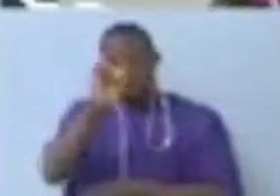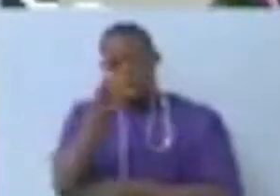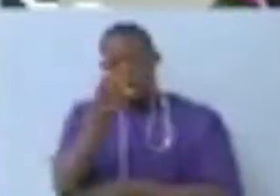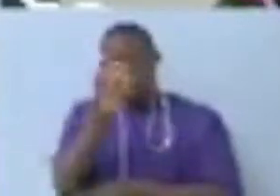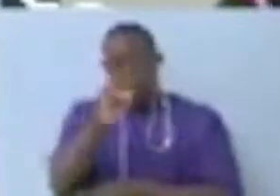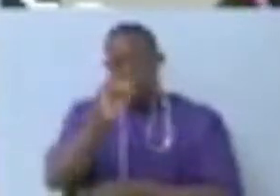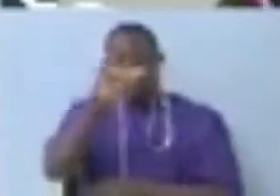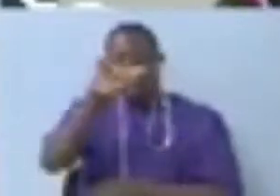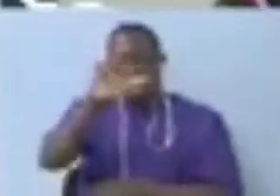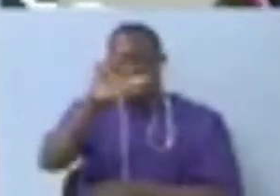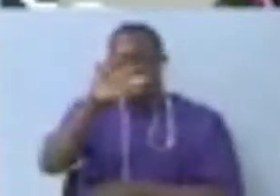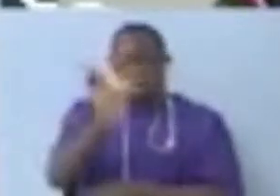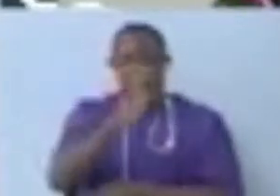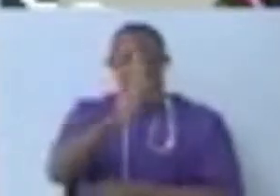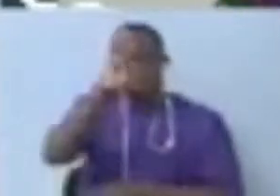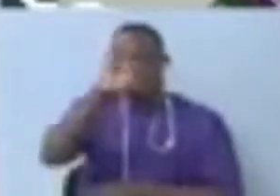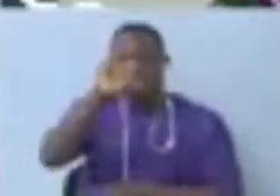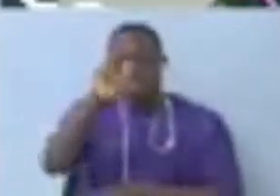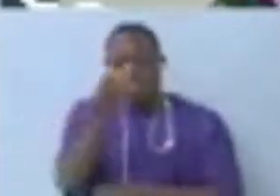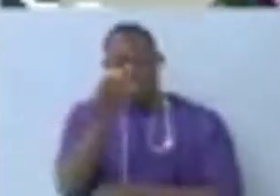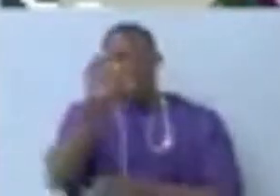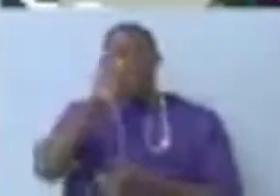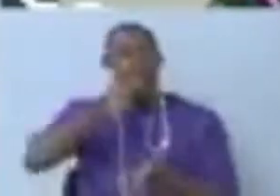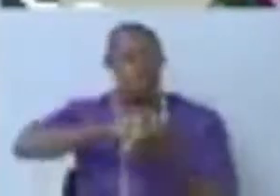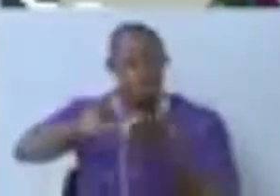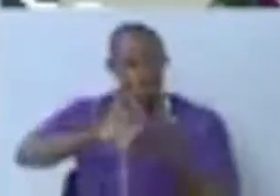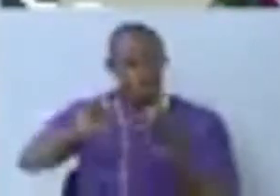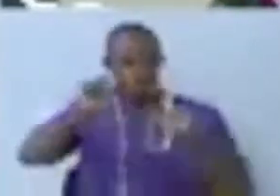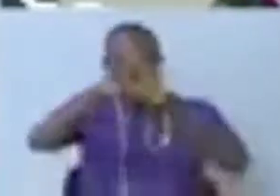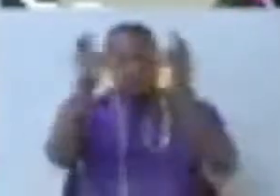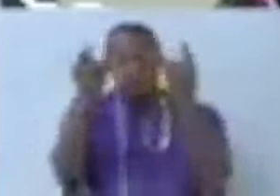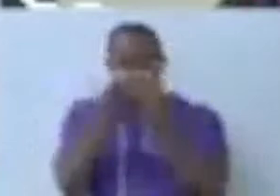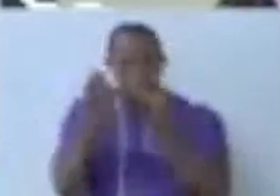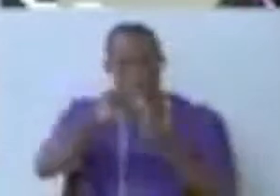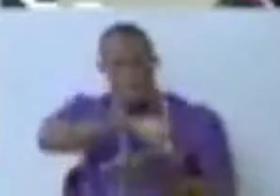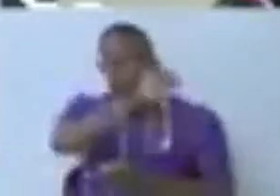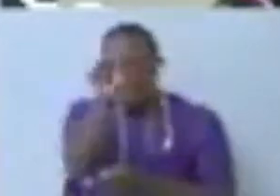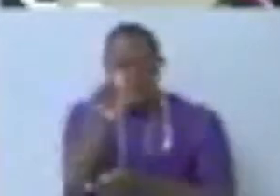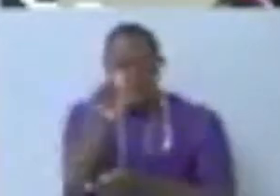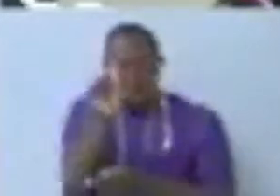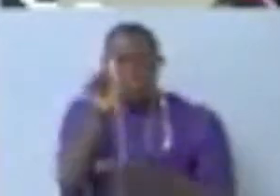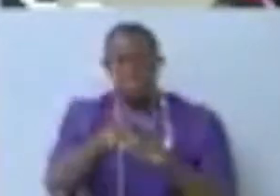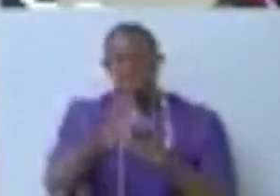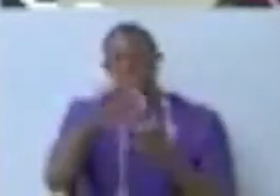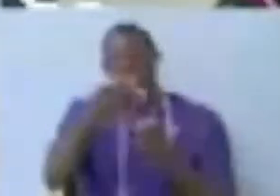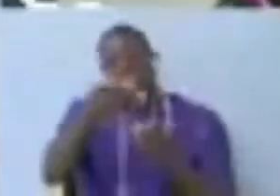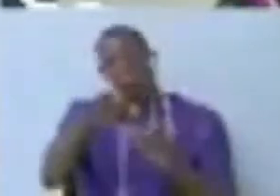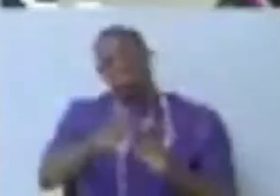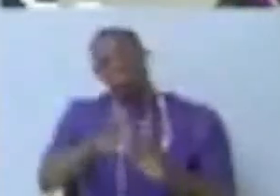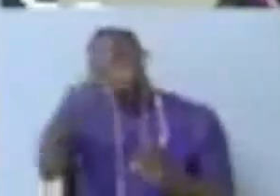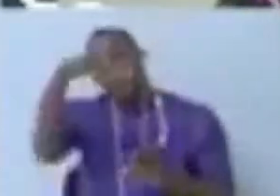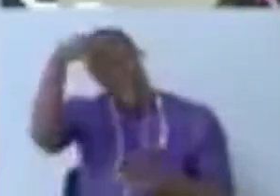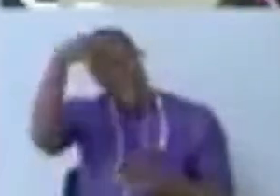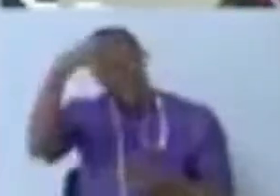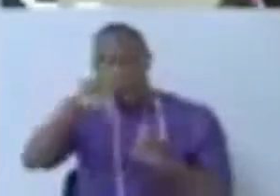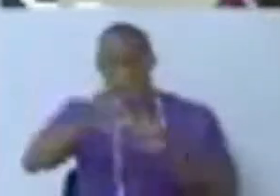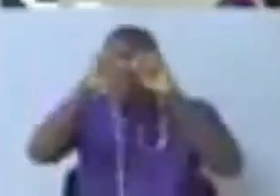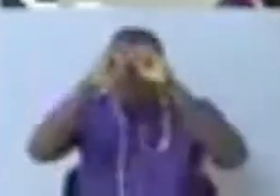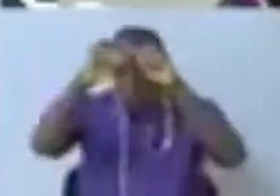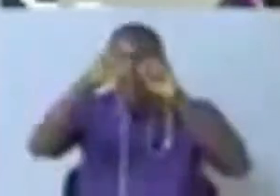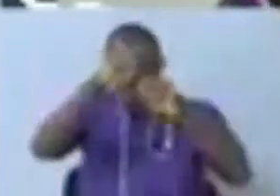then Secretary General and Head of Civil Service, Secretary General and Head of Civil Secretary